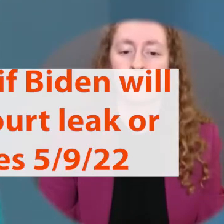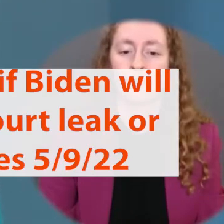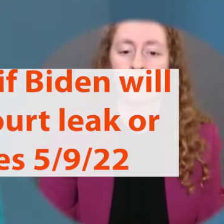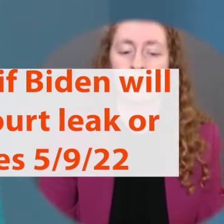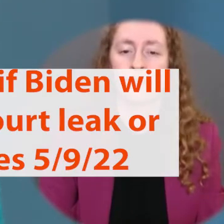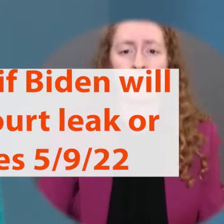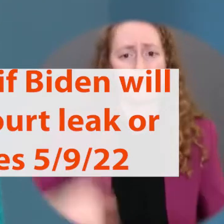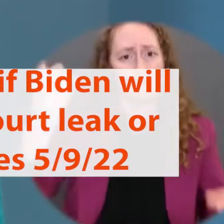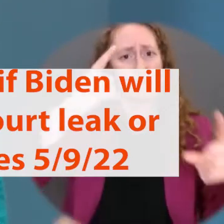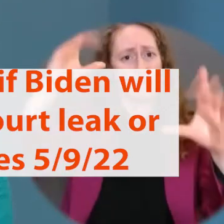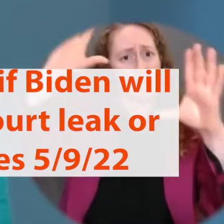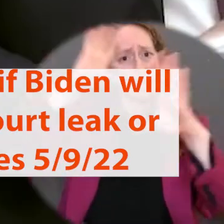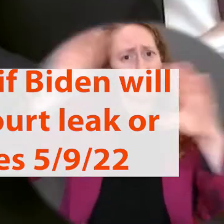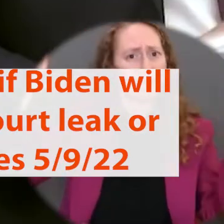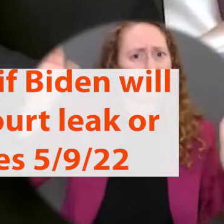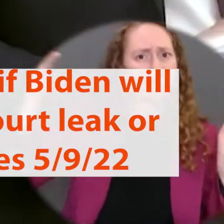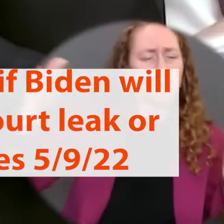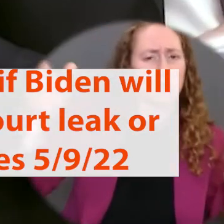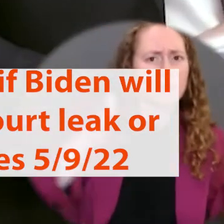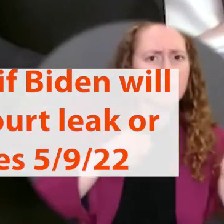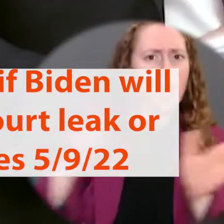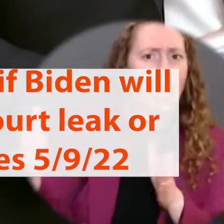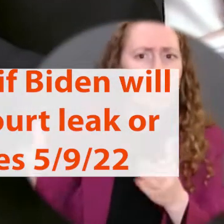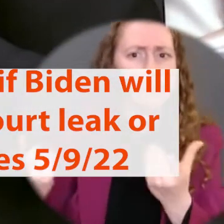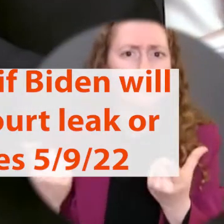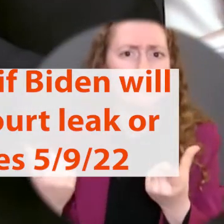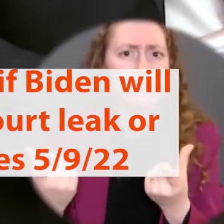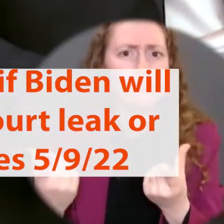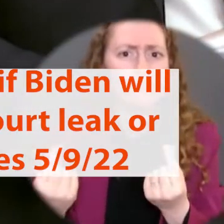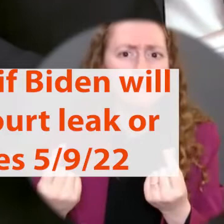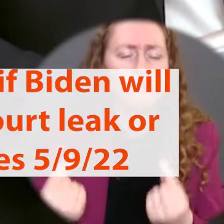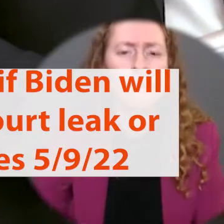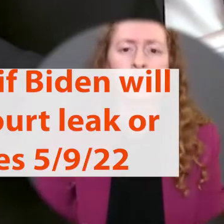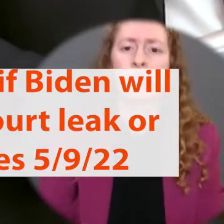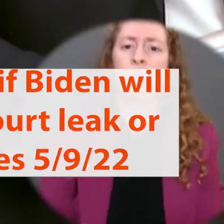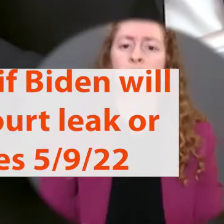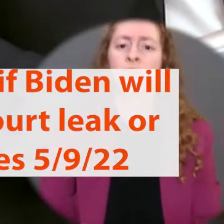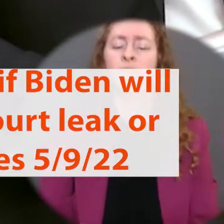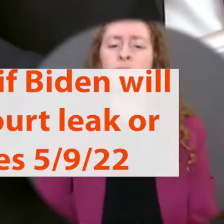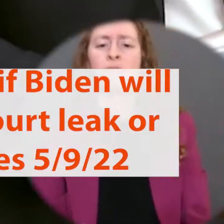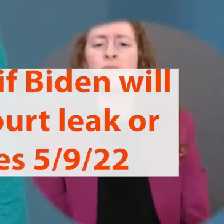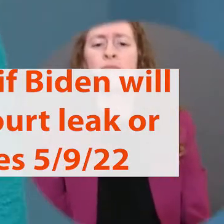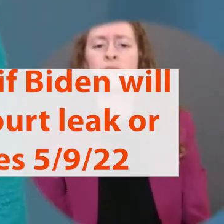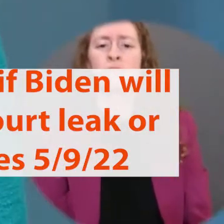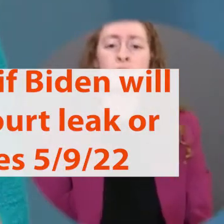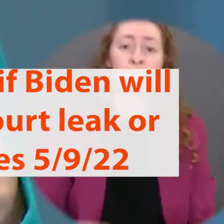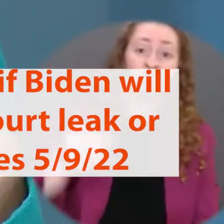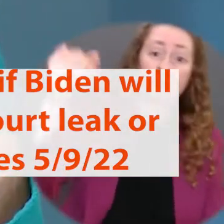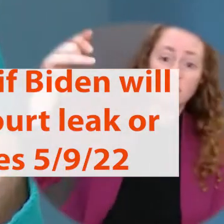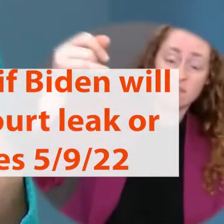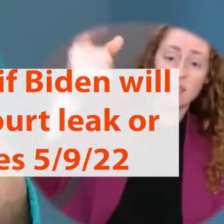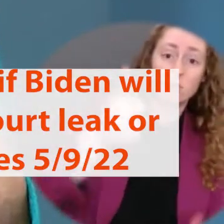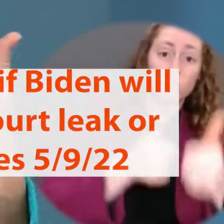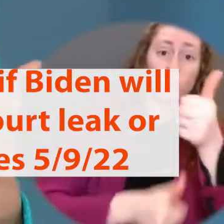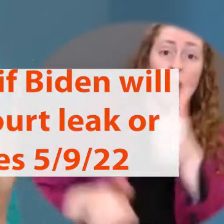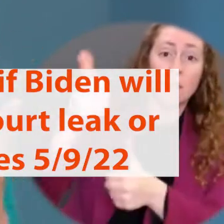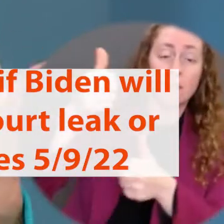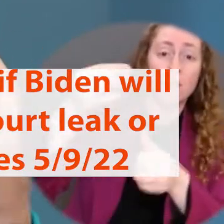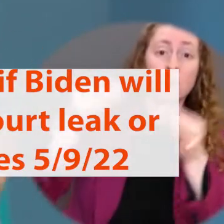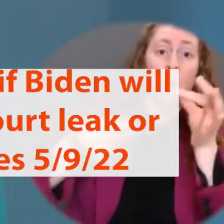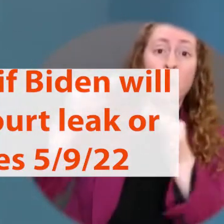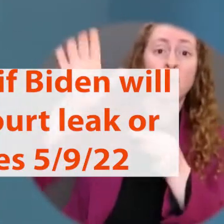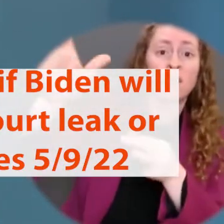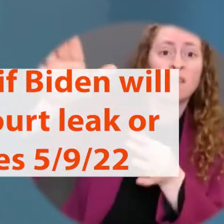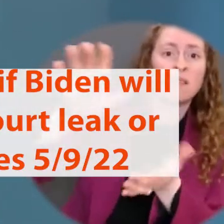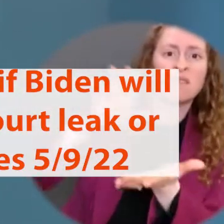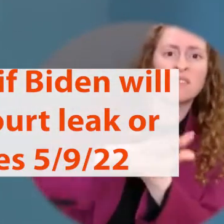Supreme Court draft opinion or the doxing of the justices now that we've seen violence unfold? Well, I would say that we have been clear, and the